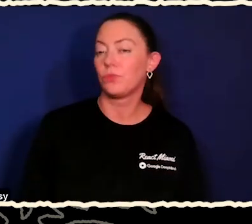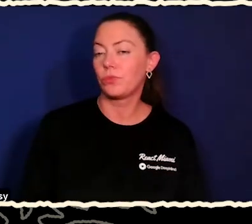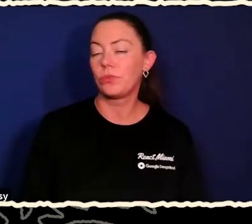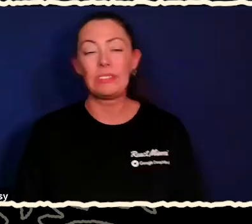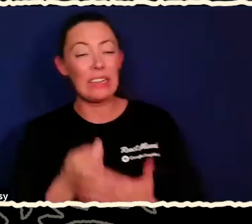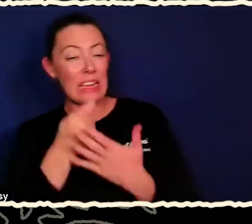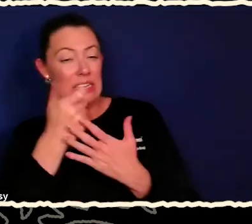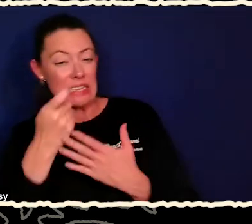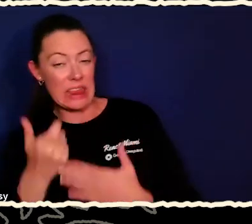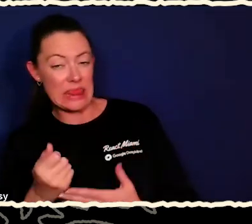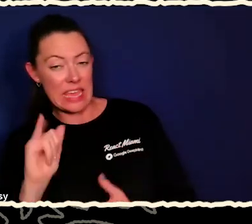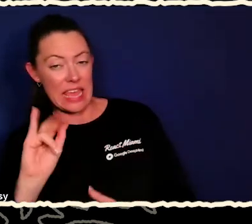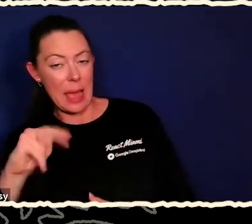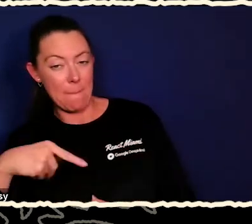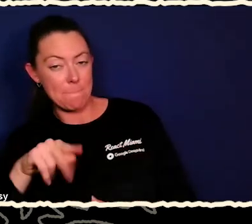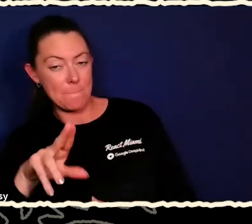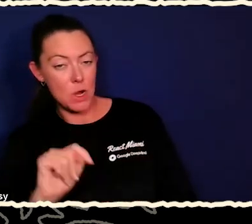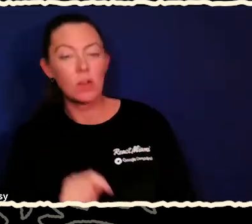Delete input, yes.